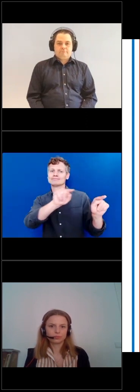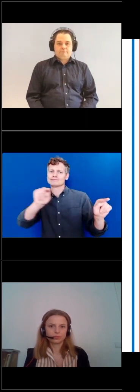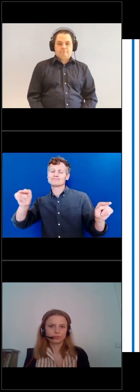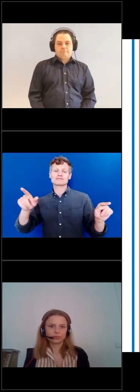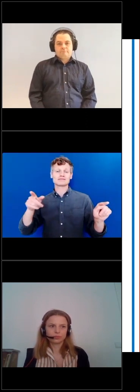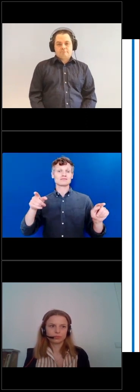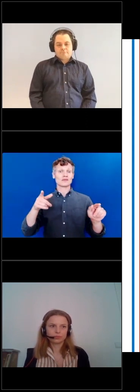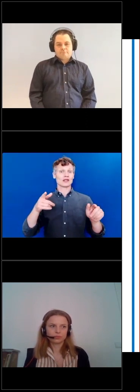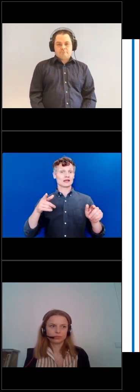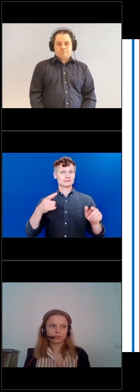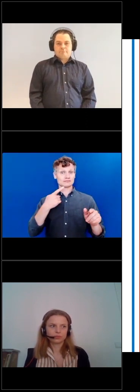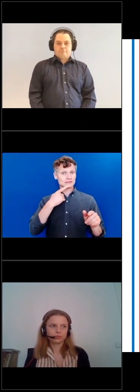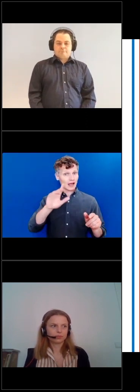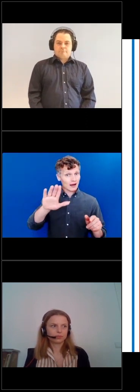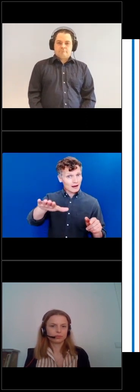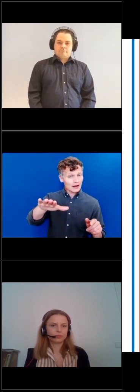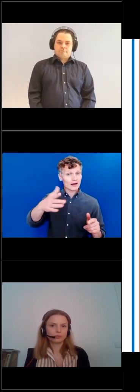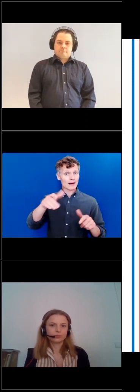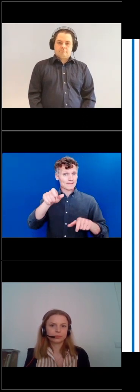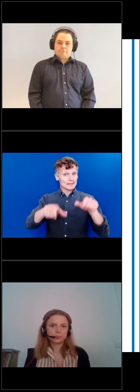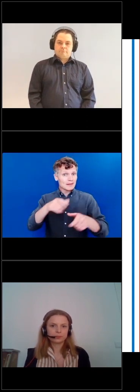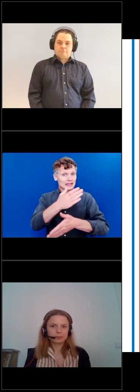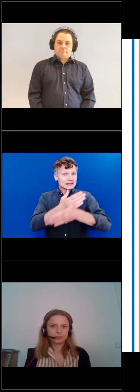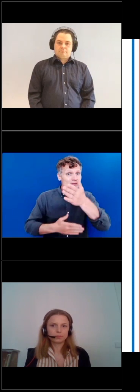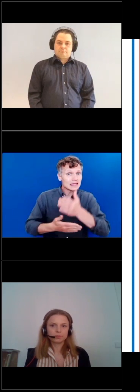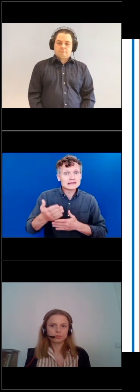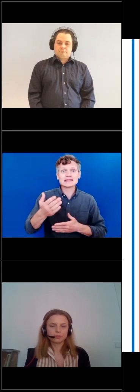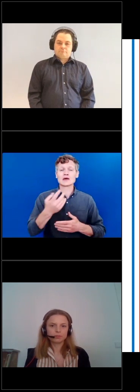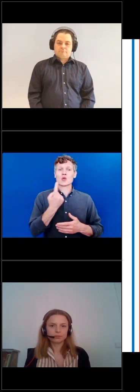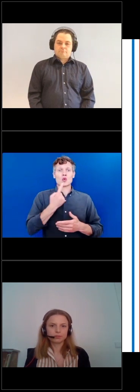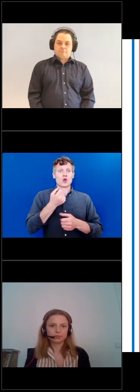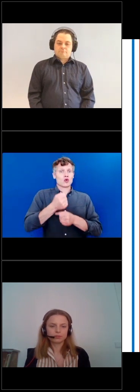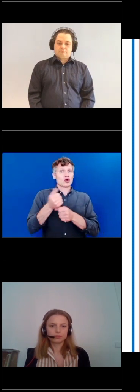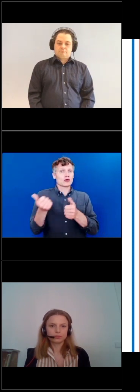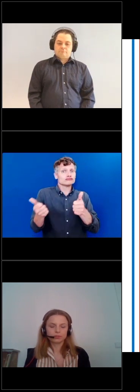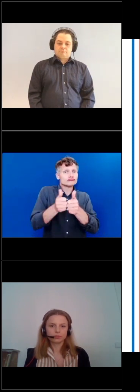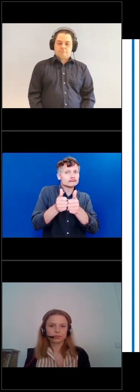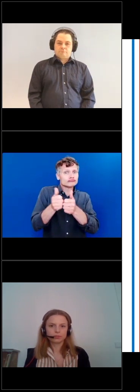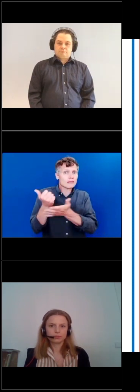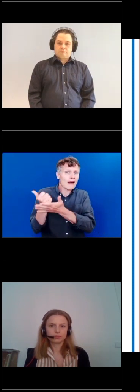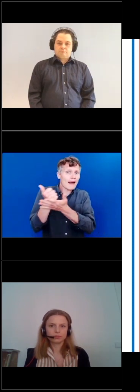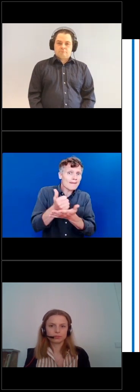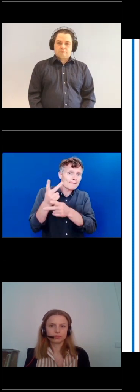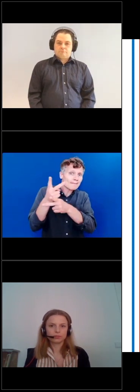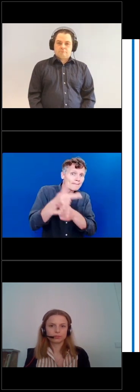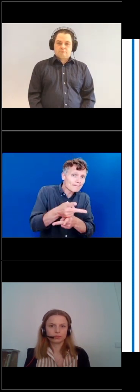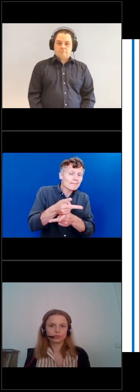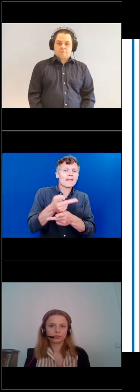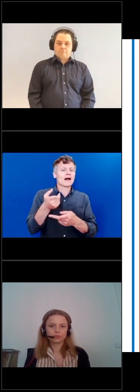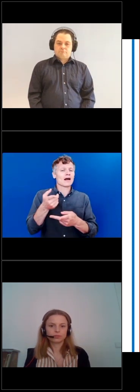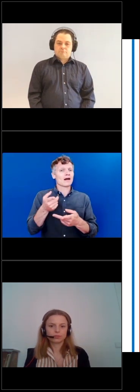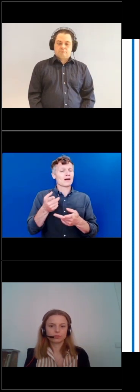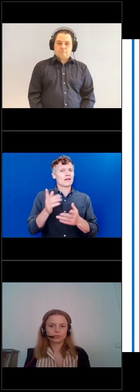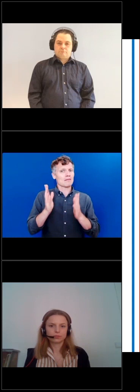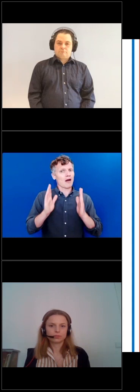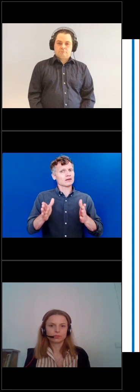and the caregivers so that they can be able to also communicate to them directly